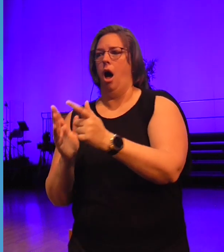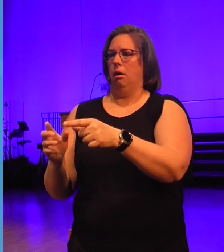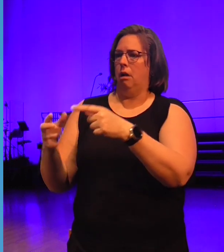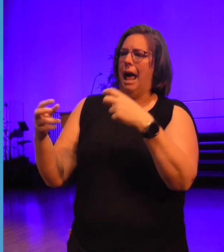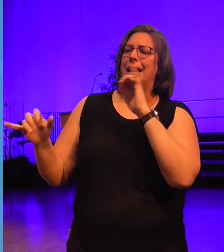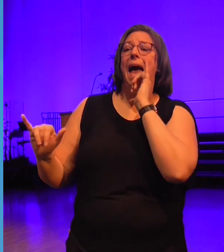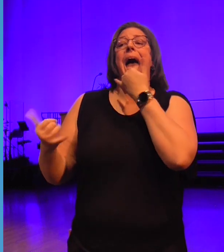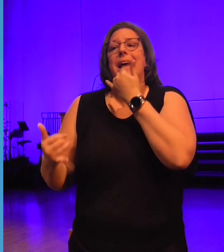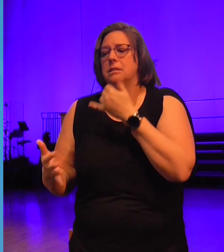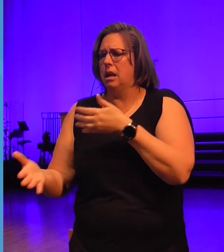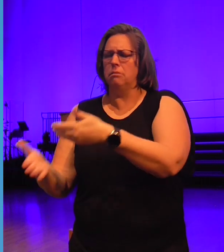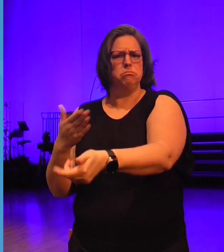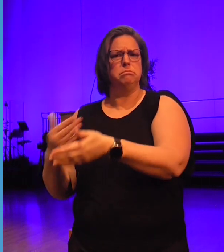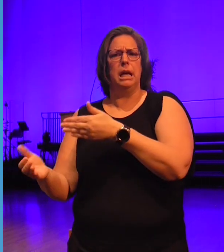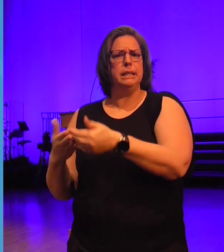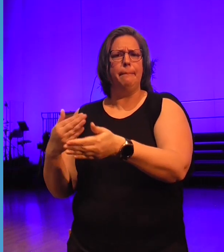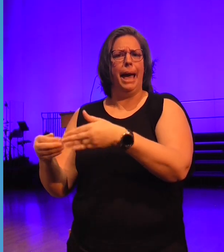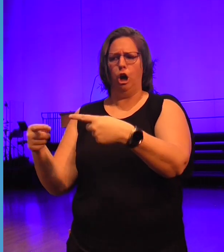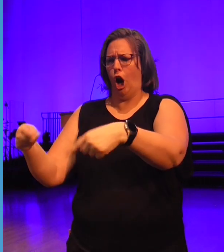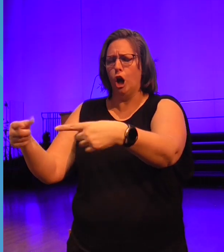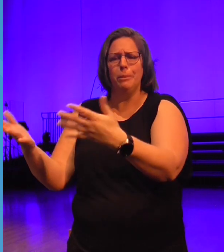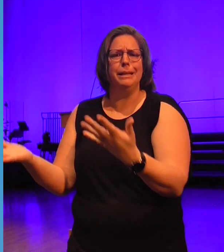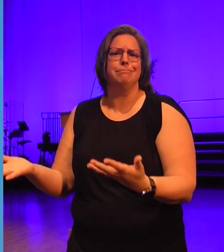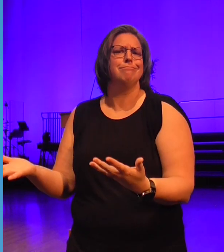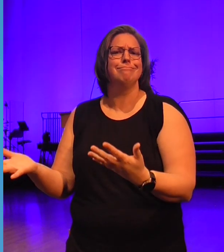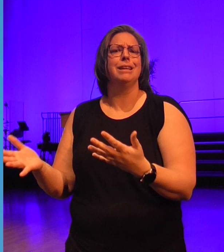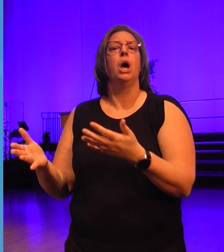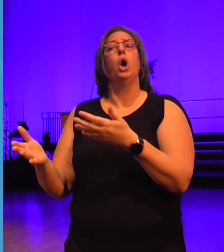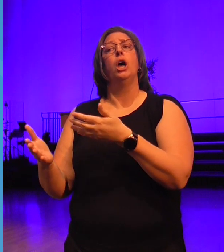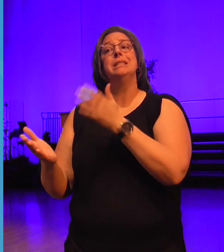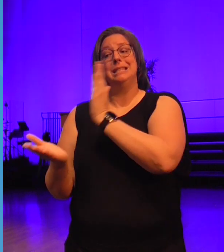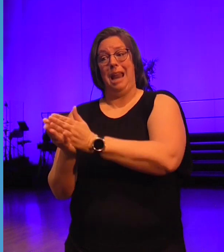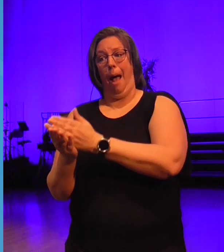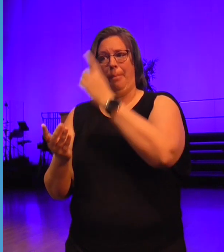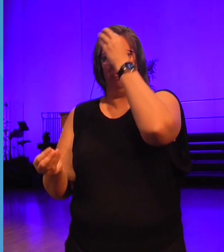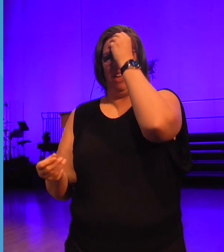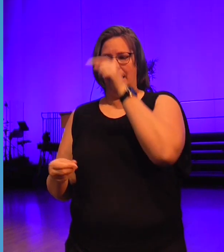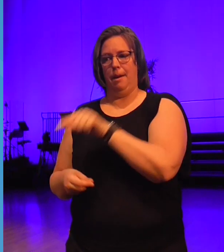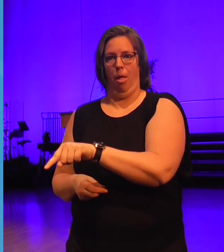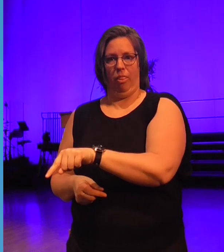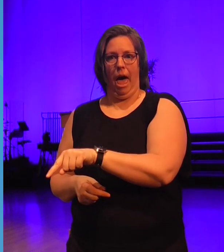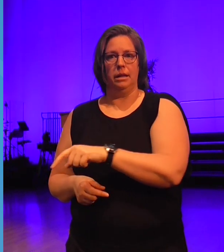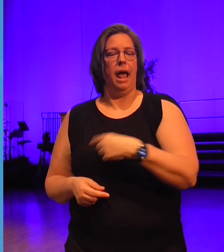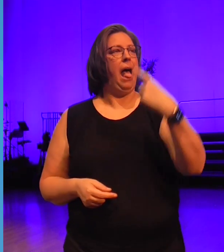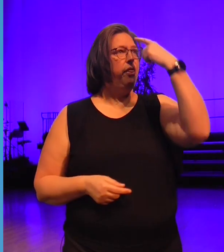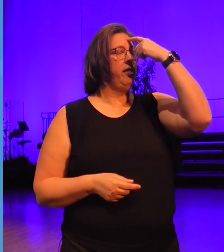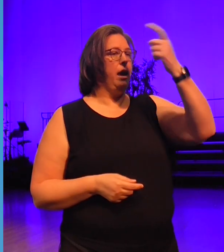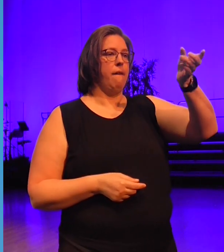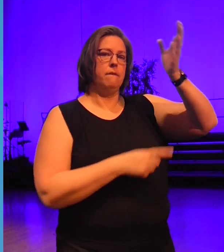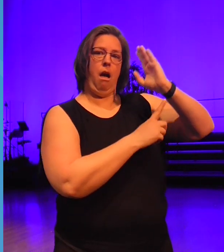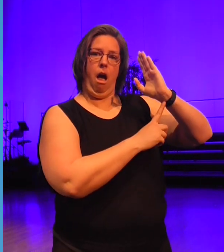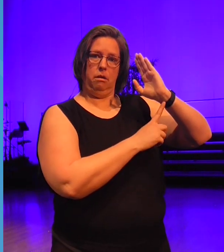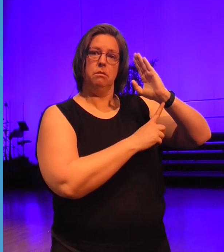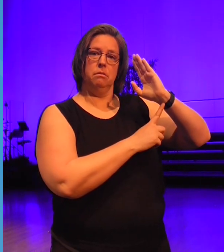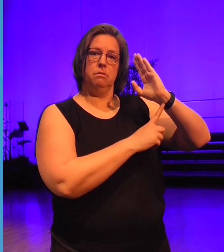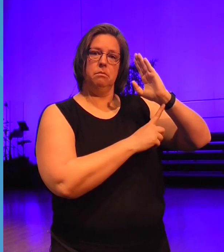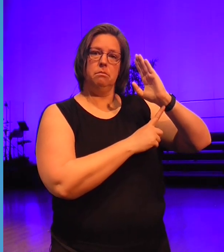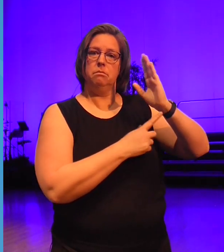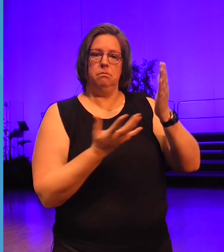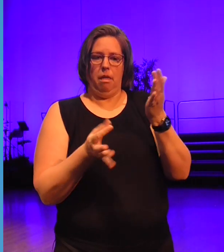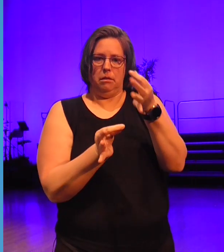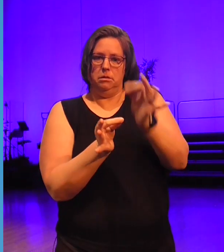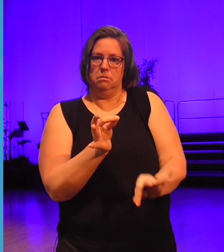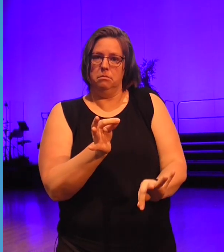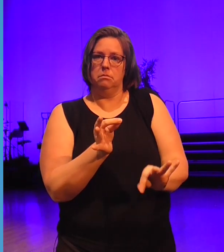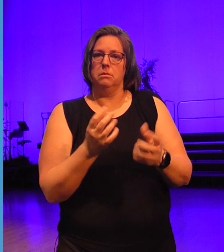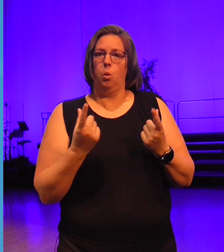else conceivable. But whatever it is, just stop thinking about it and think of God instead. That is all you